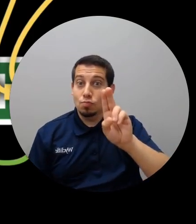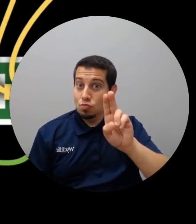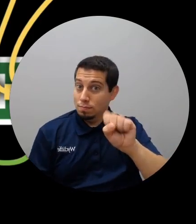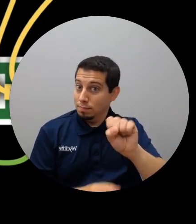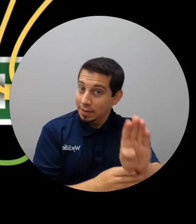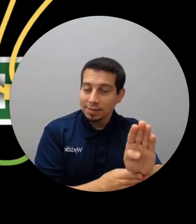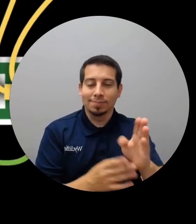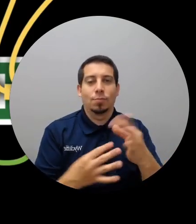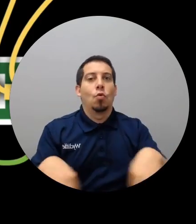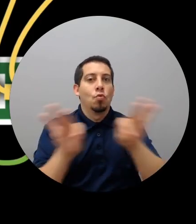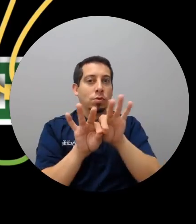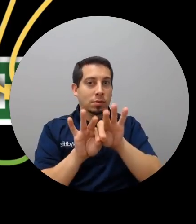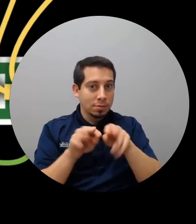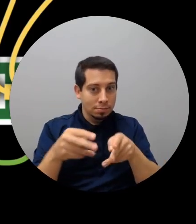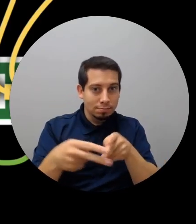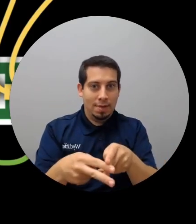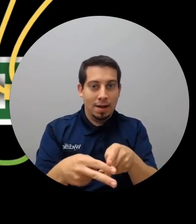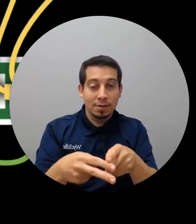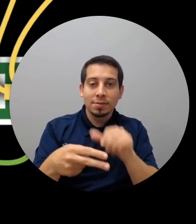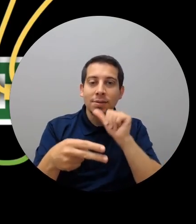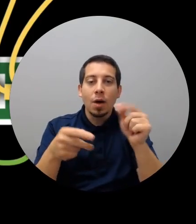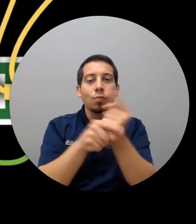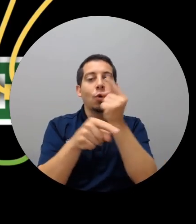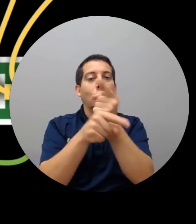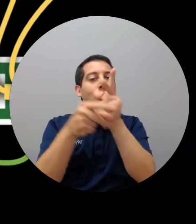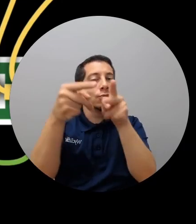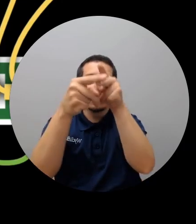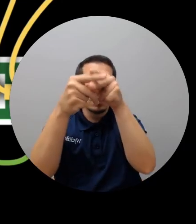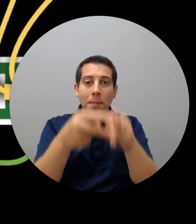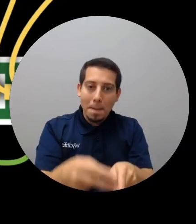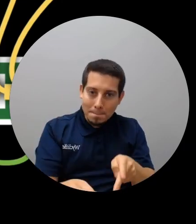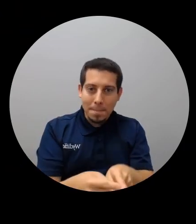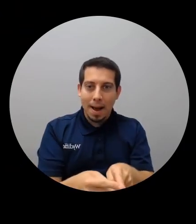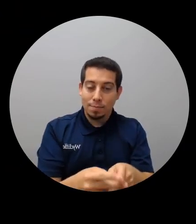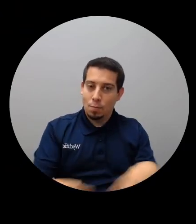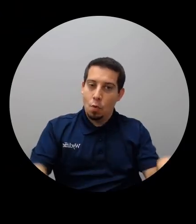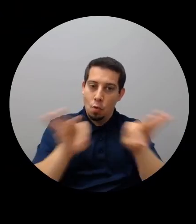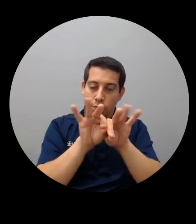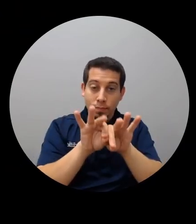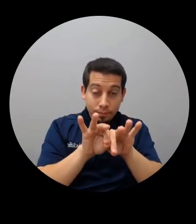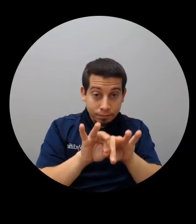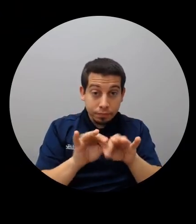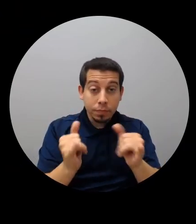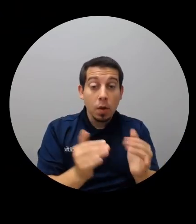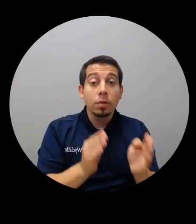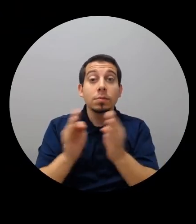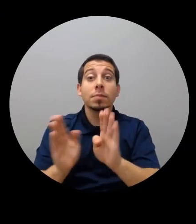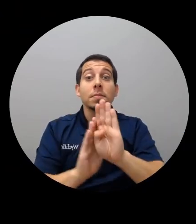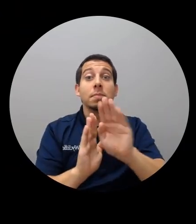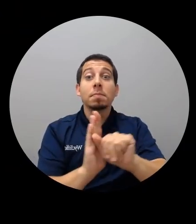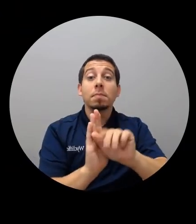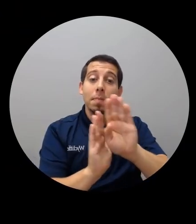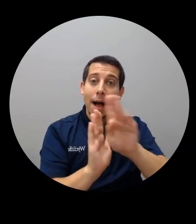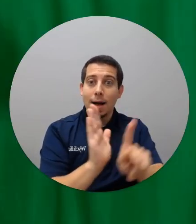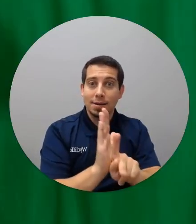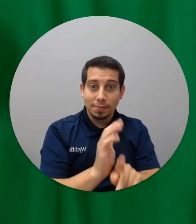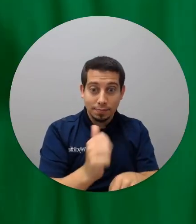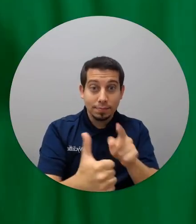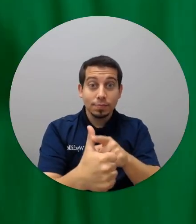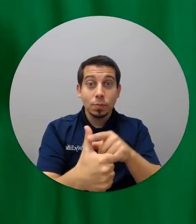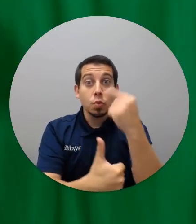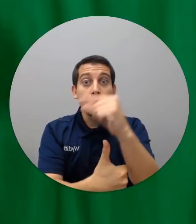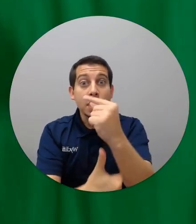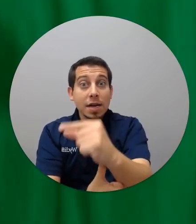speed USB port on your computer in order to transfer the data. Backgrounds with Chameleon don't have